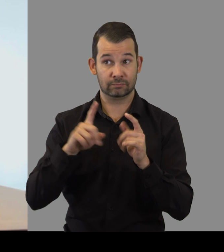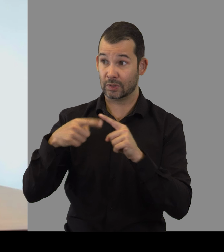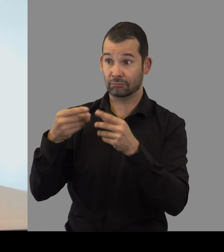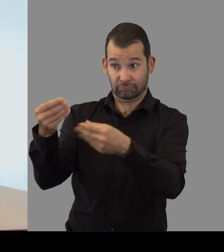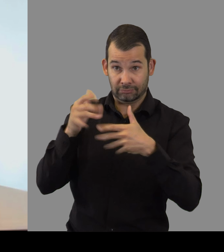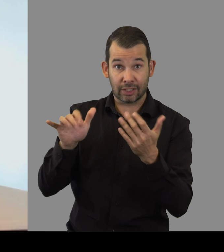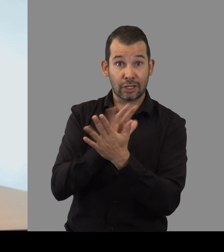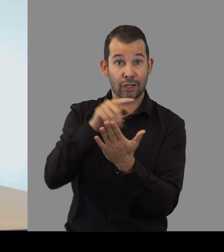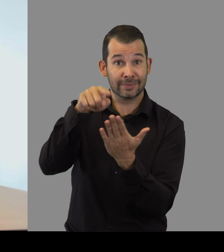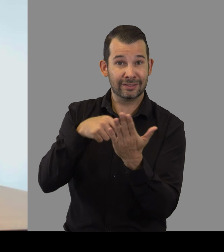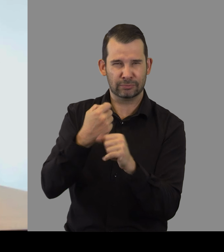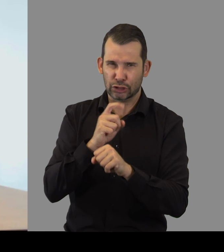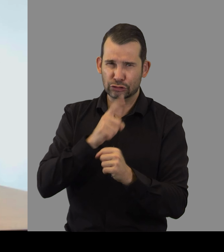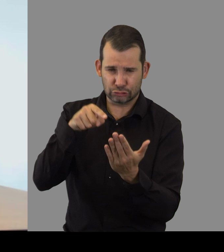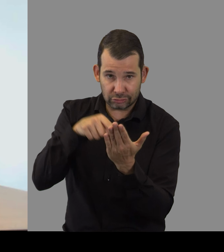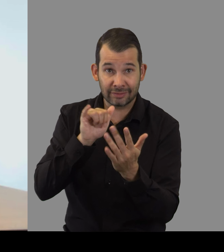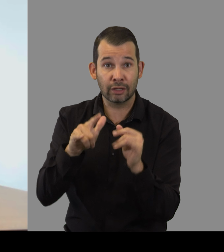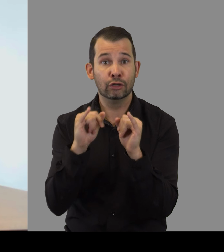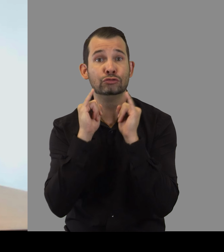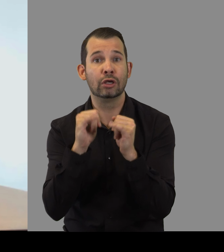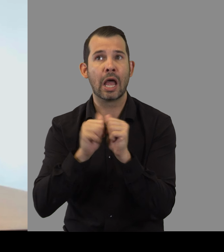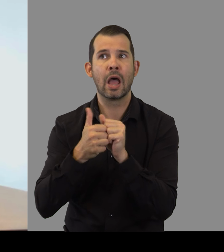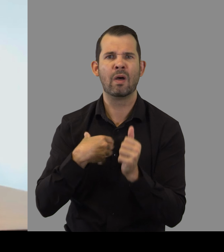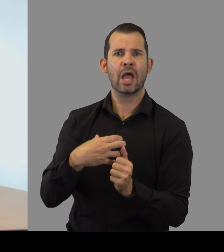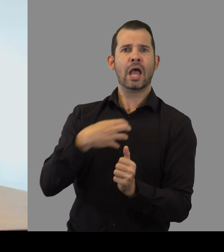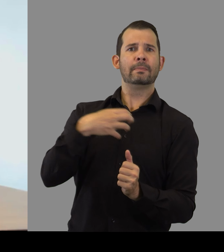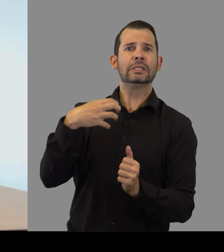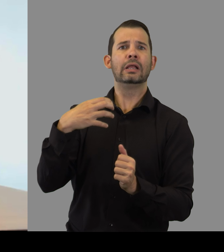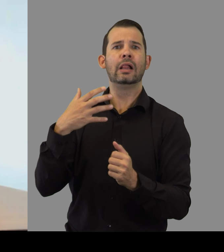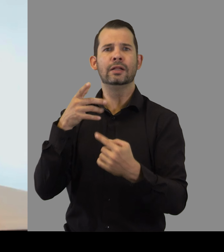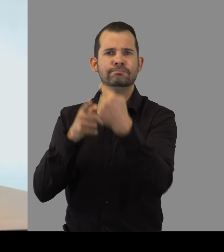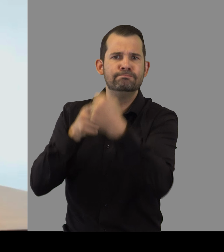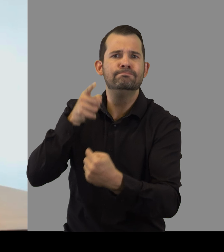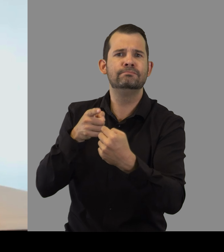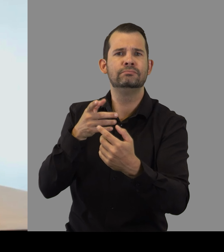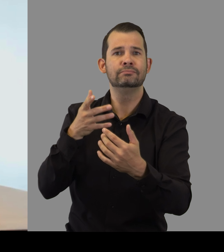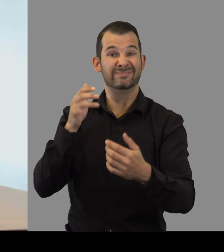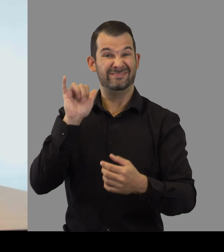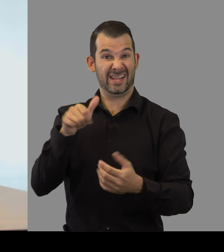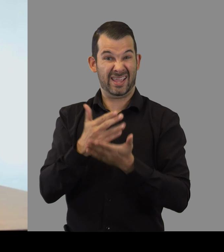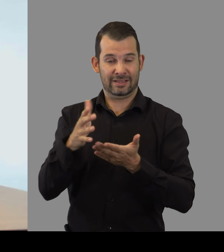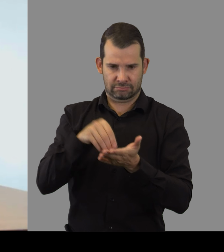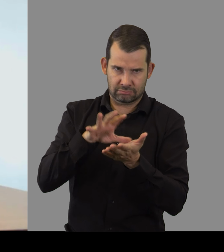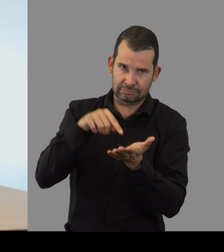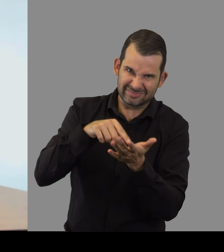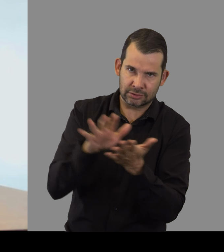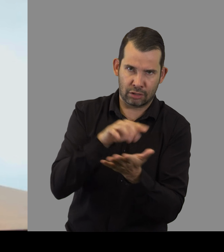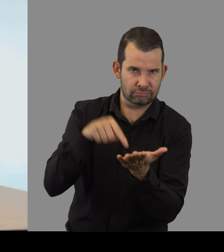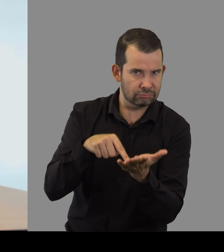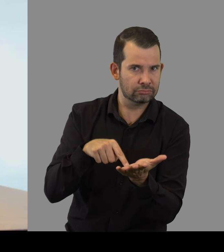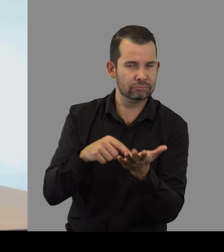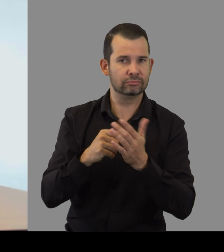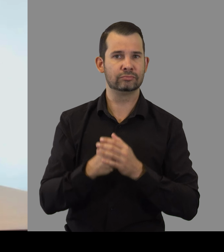provide documents, ensure that the instructions on how to appeal that exclusion is present in those